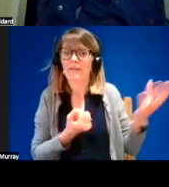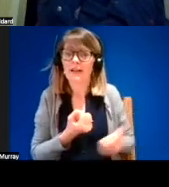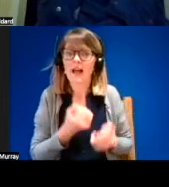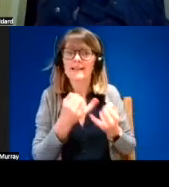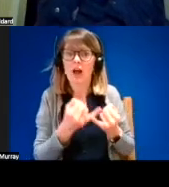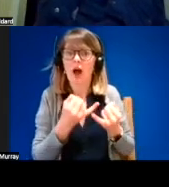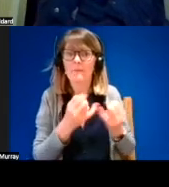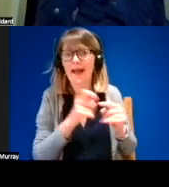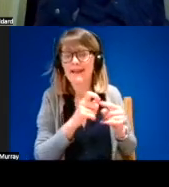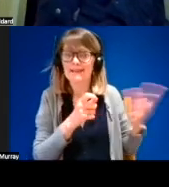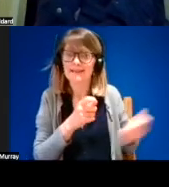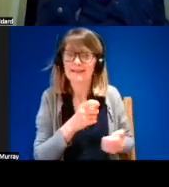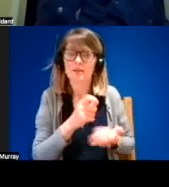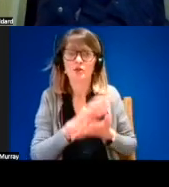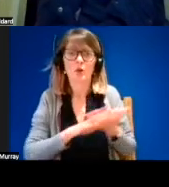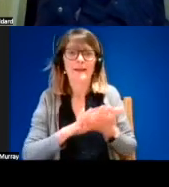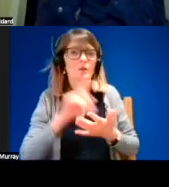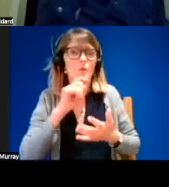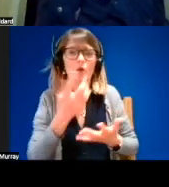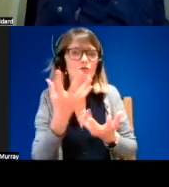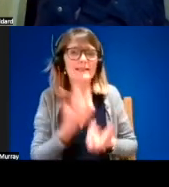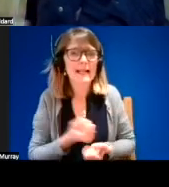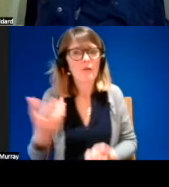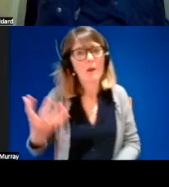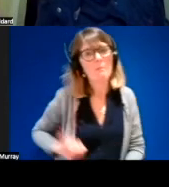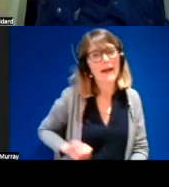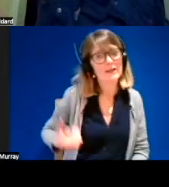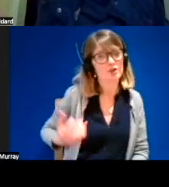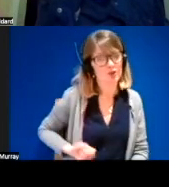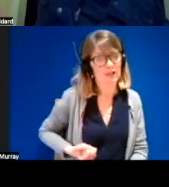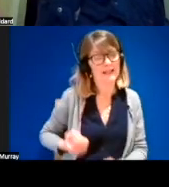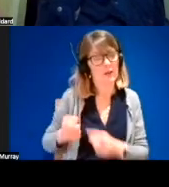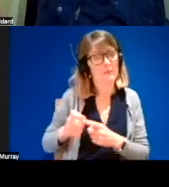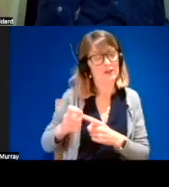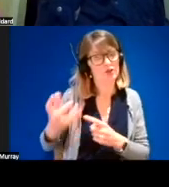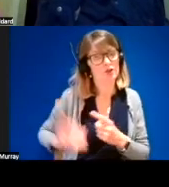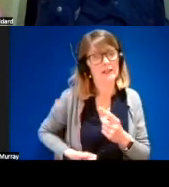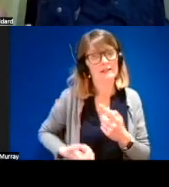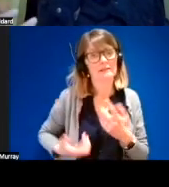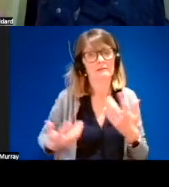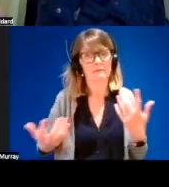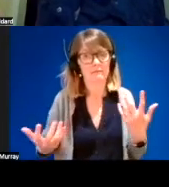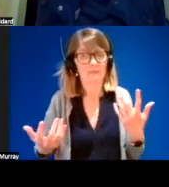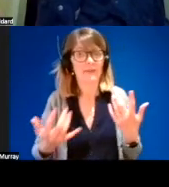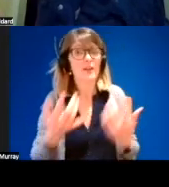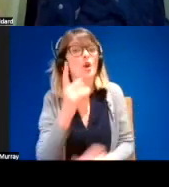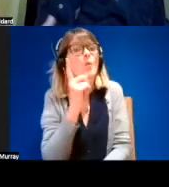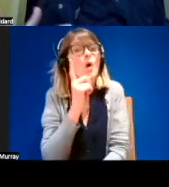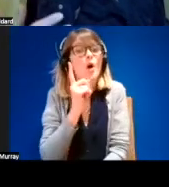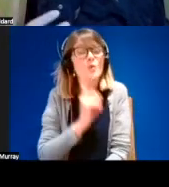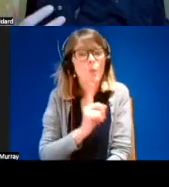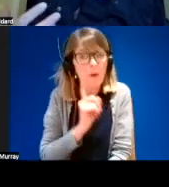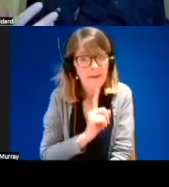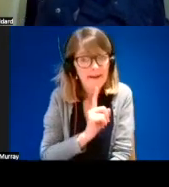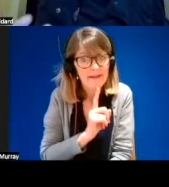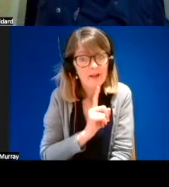you are not in receipt of a pension. So if you do house for duty, as a woman